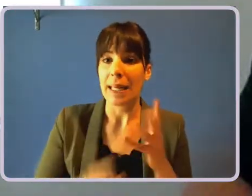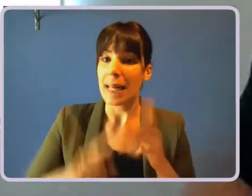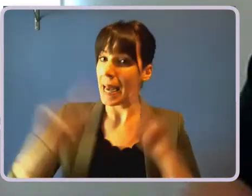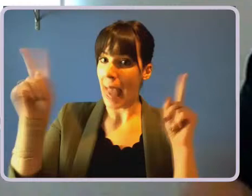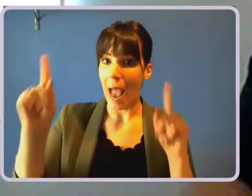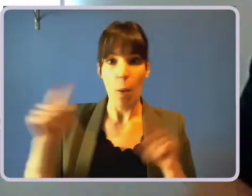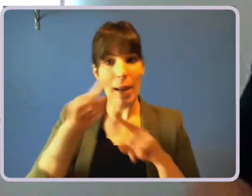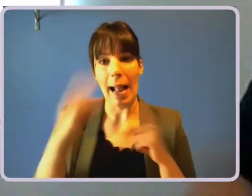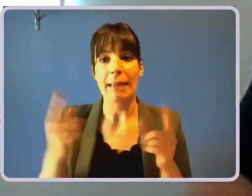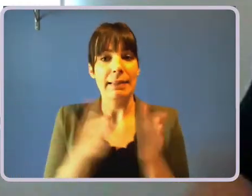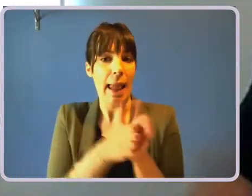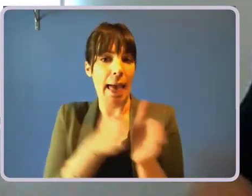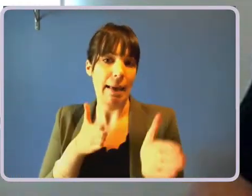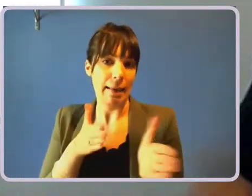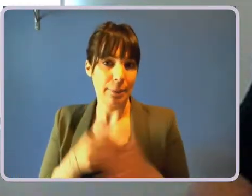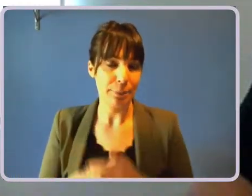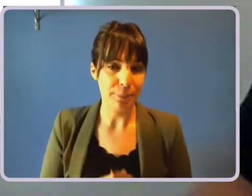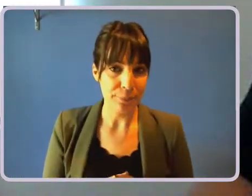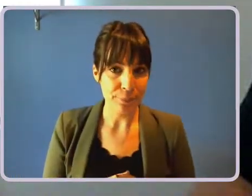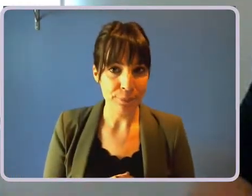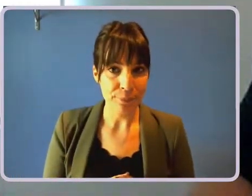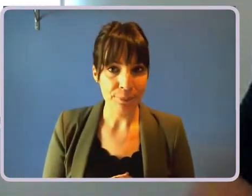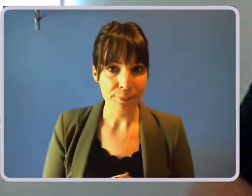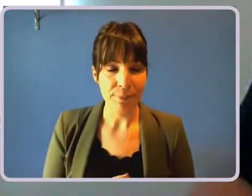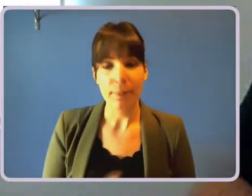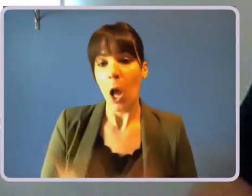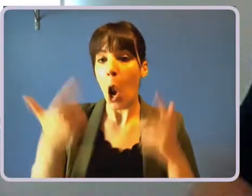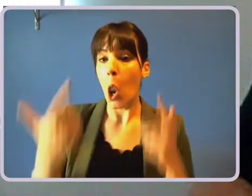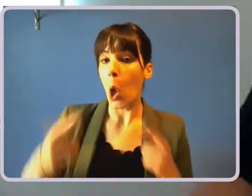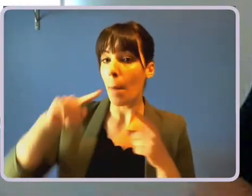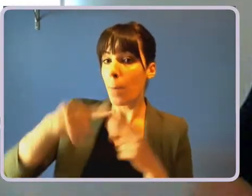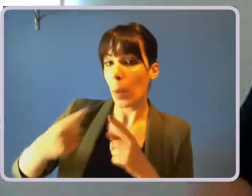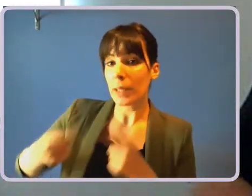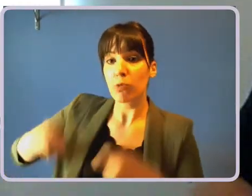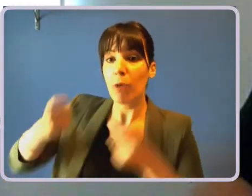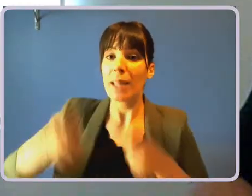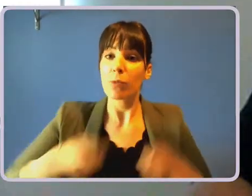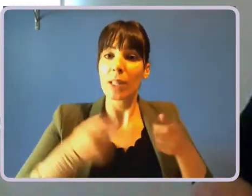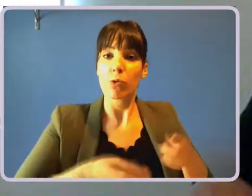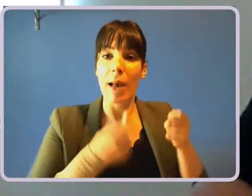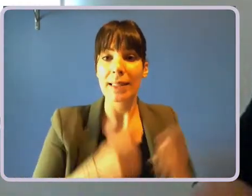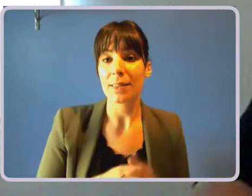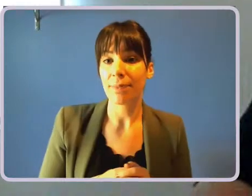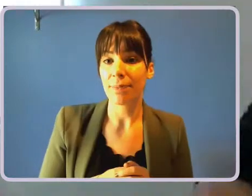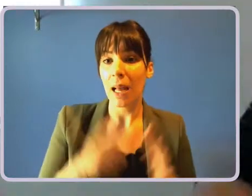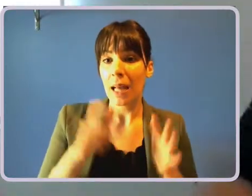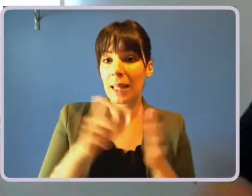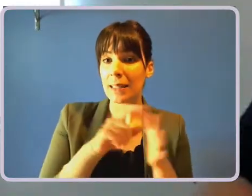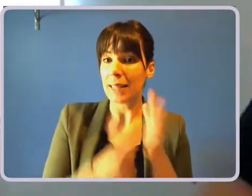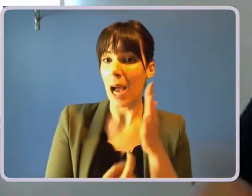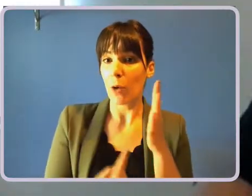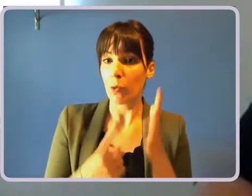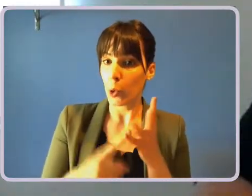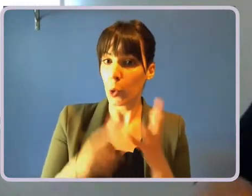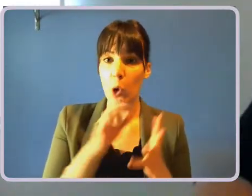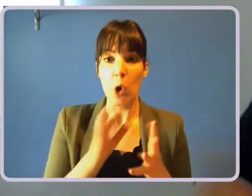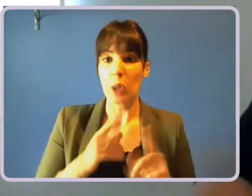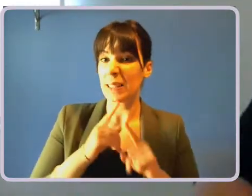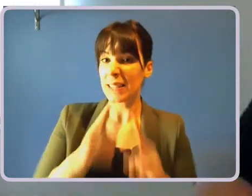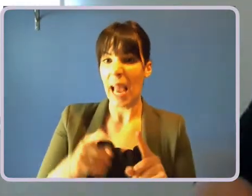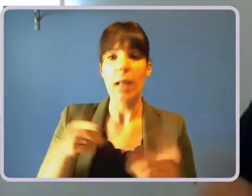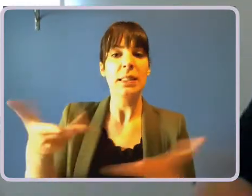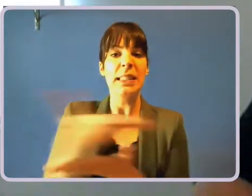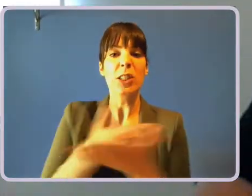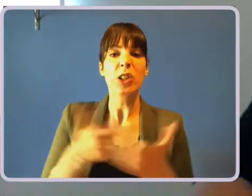A whole lot of things have come out of today and Daru absolutely commits to not leaving the discussion here. We want to ensure that this